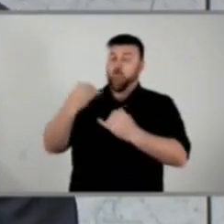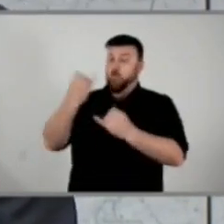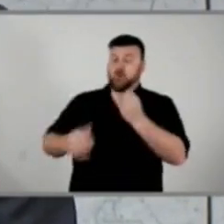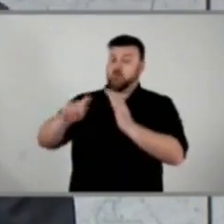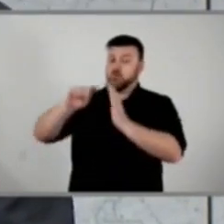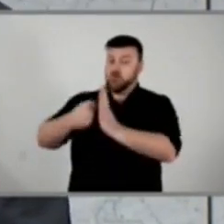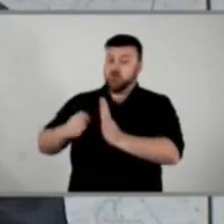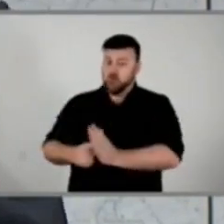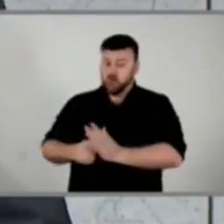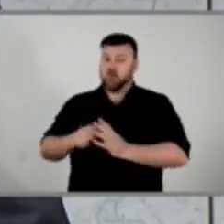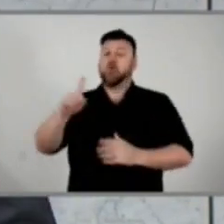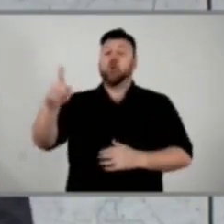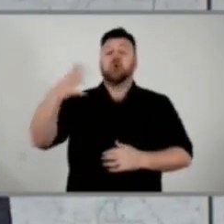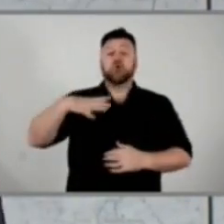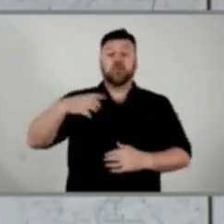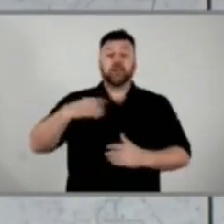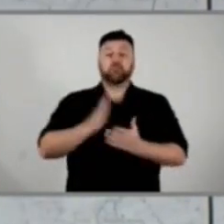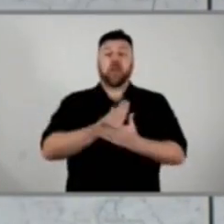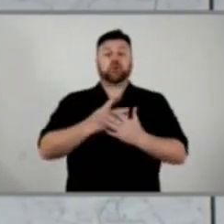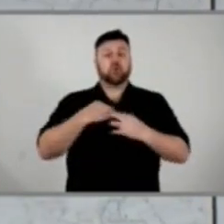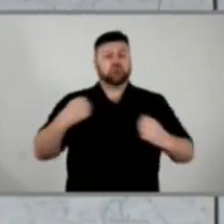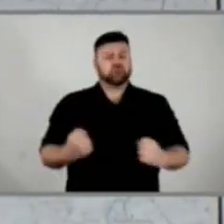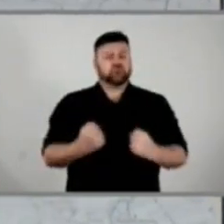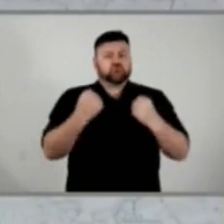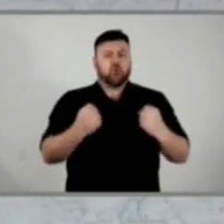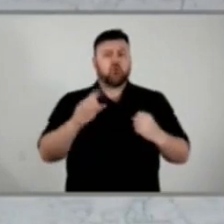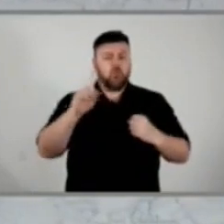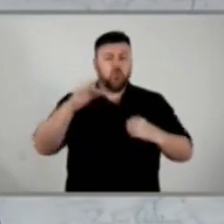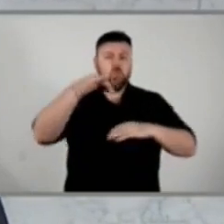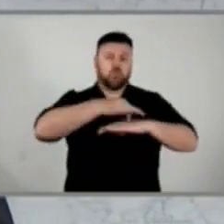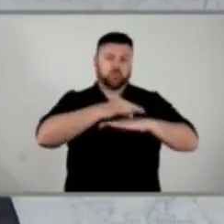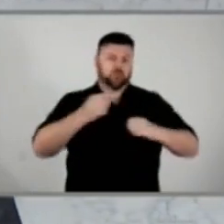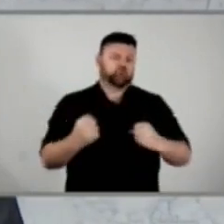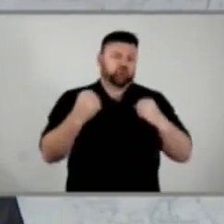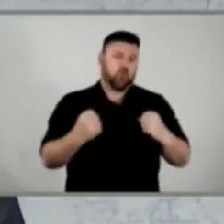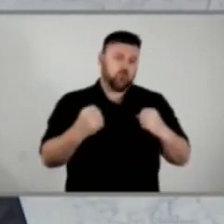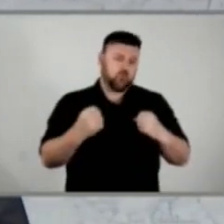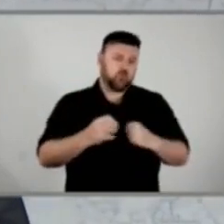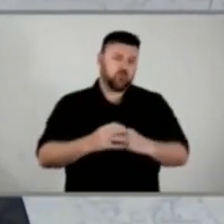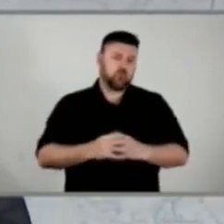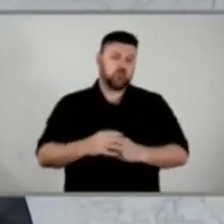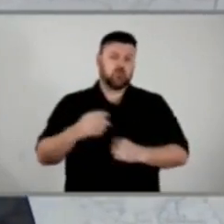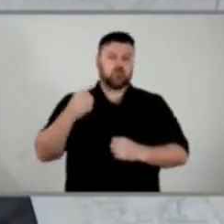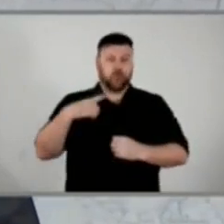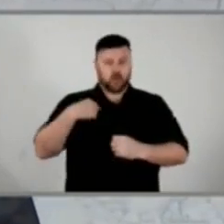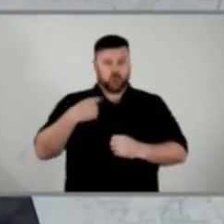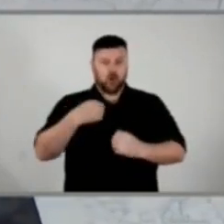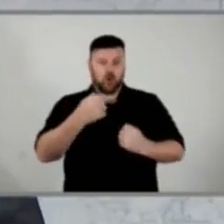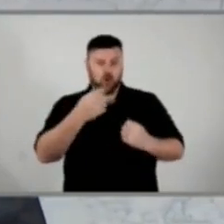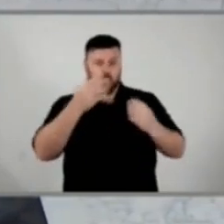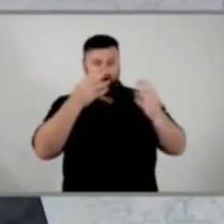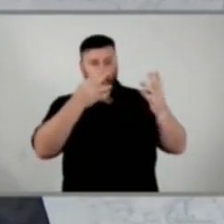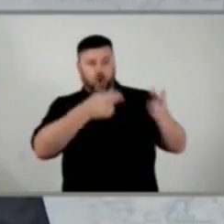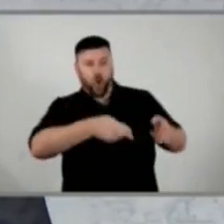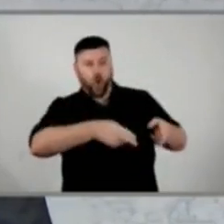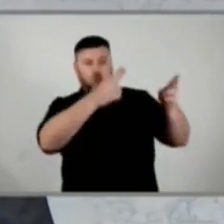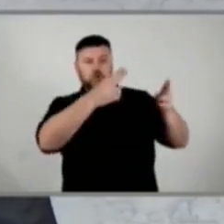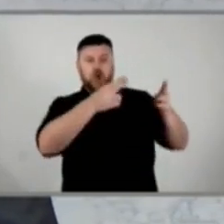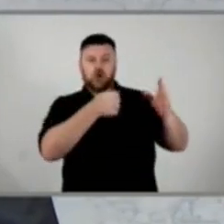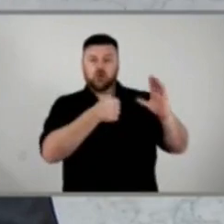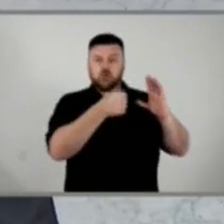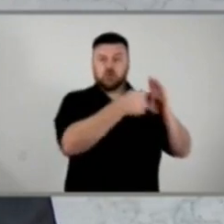respond to any outbreaks. And that's why the work of Dr. Finkel is so important, because that stress testing